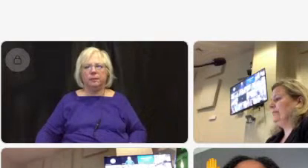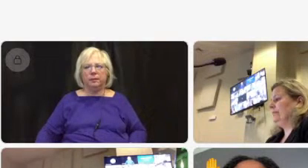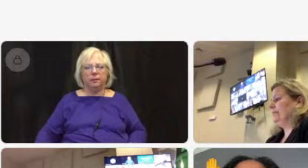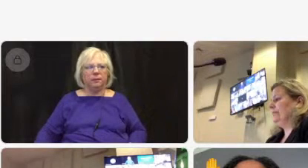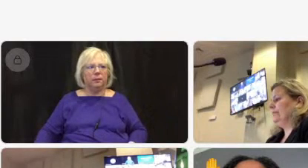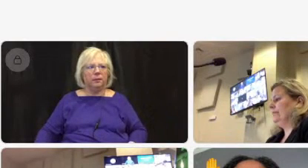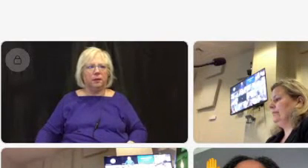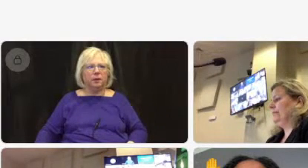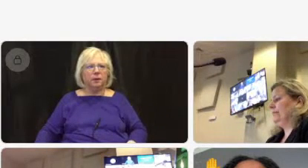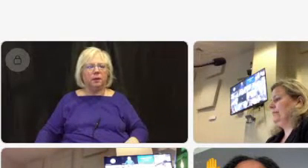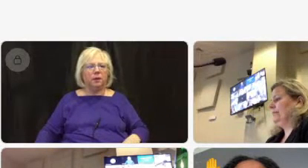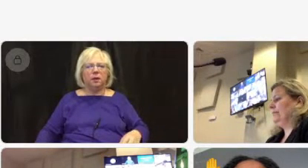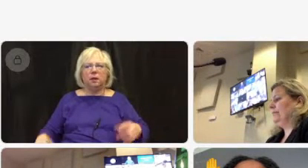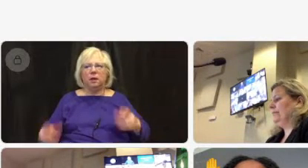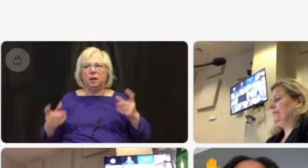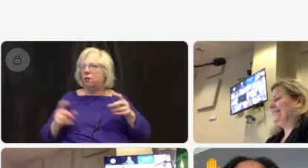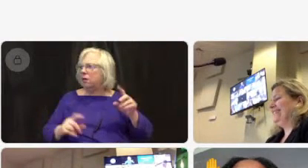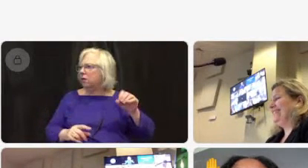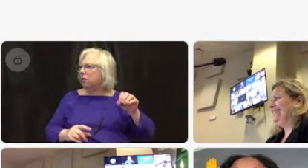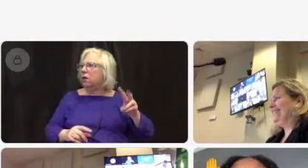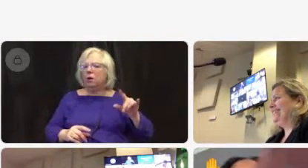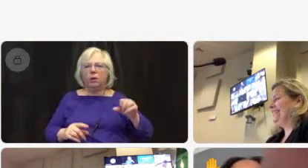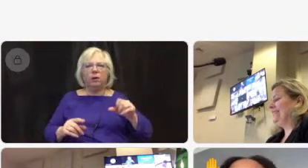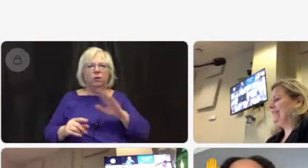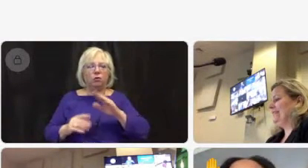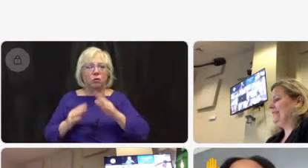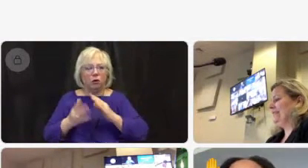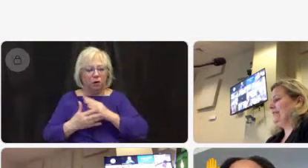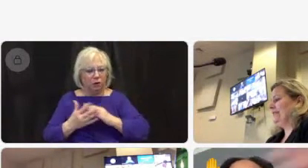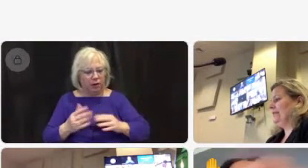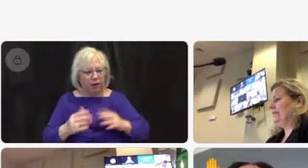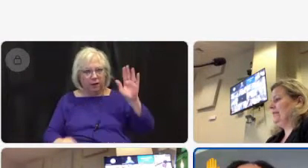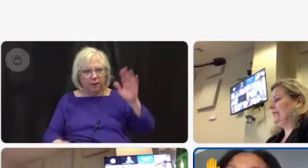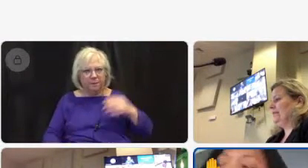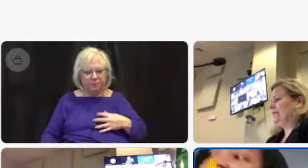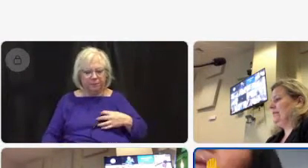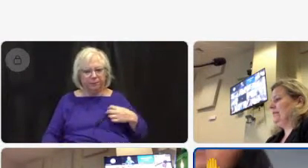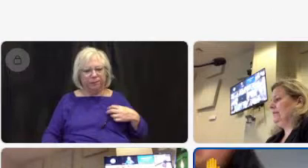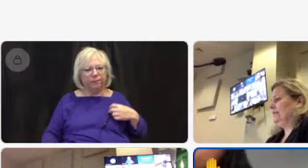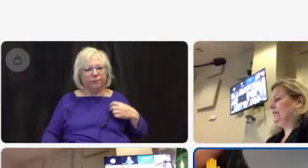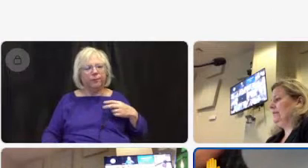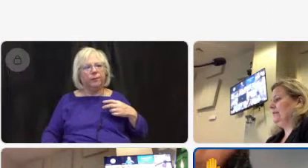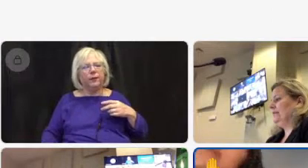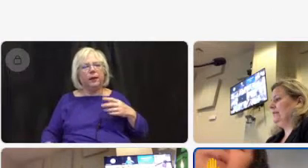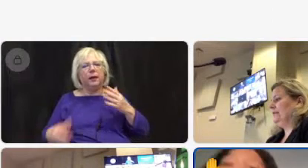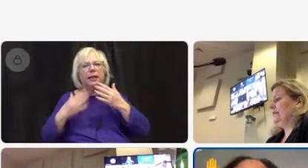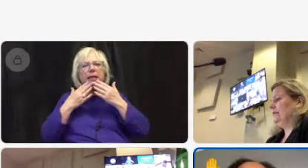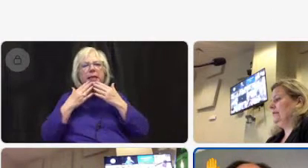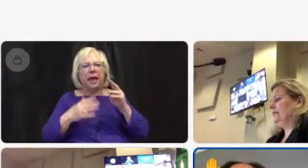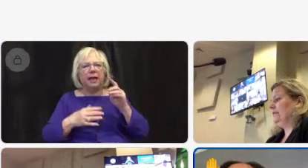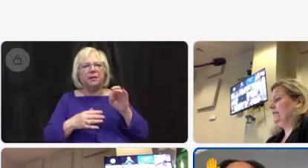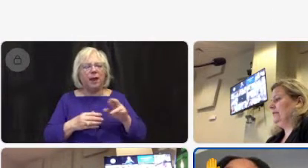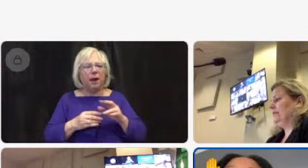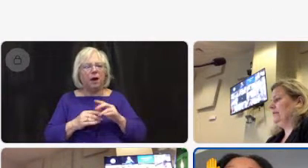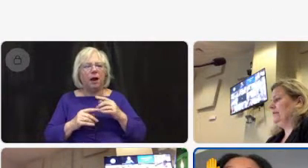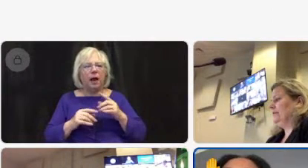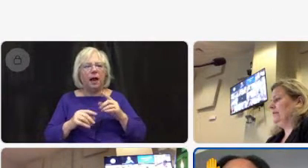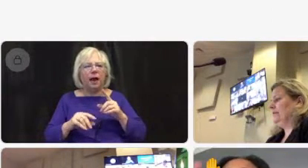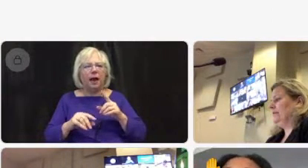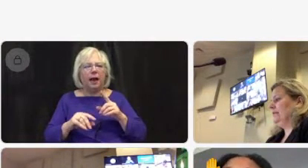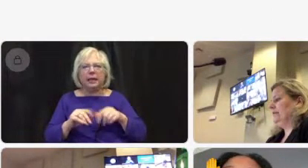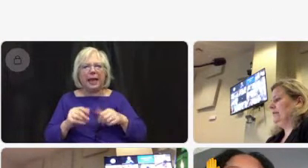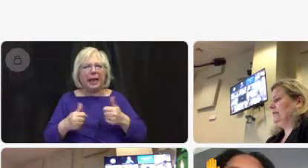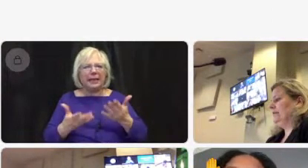Sure. Director Lewis, that's your hand. Then Director Miller. Thanks, Mayor. I can't give